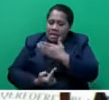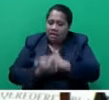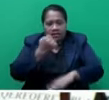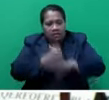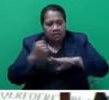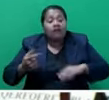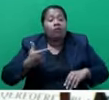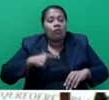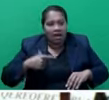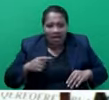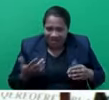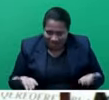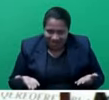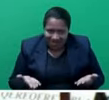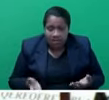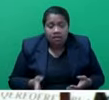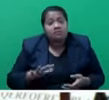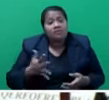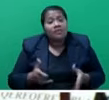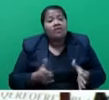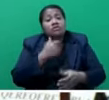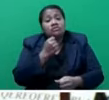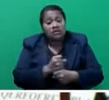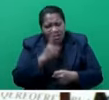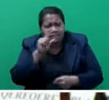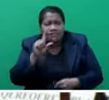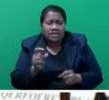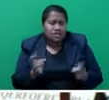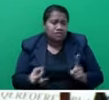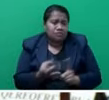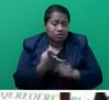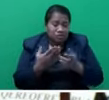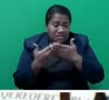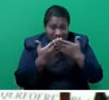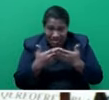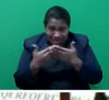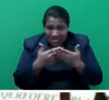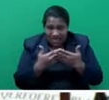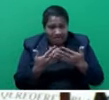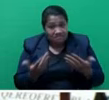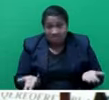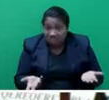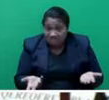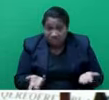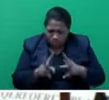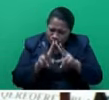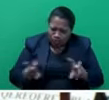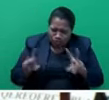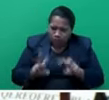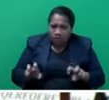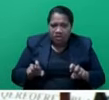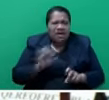why. And maybe the Auditor General could do a special study itself. I'm not saying we should